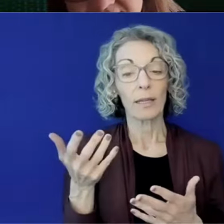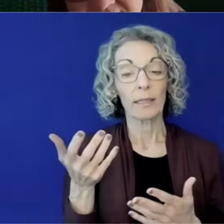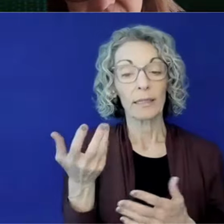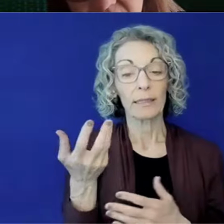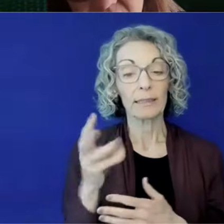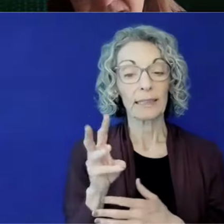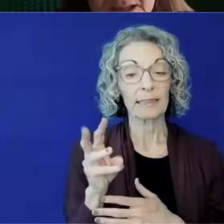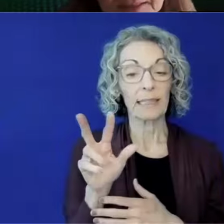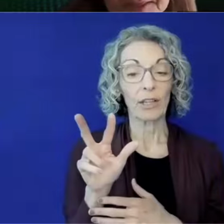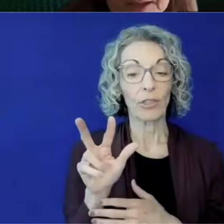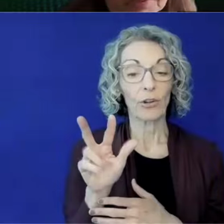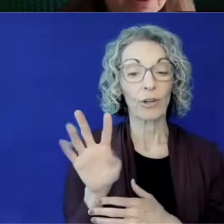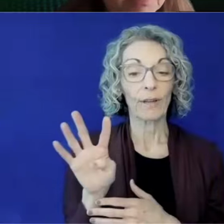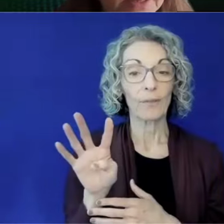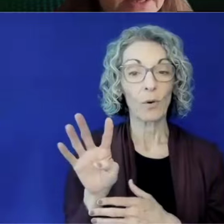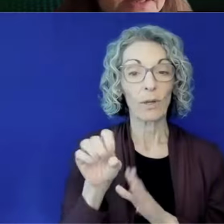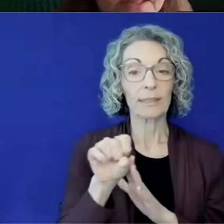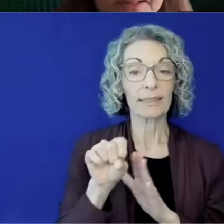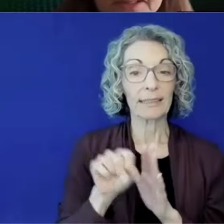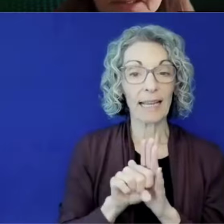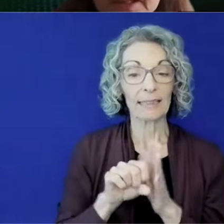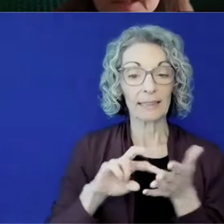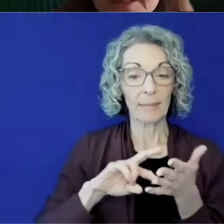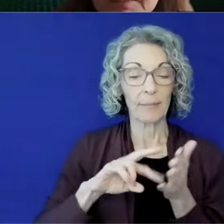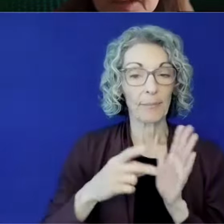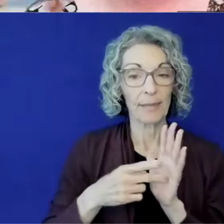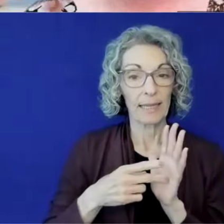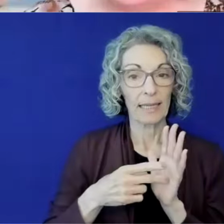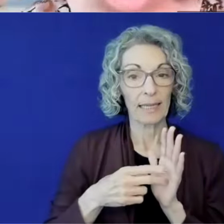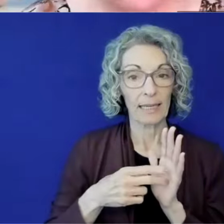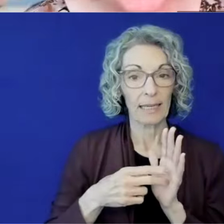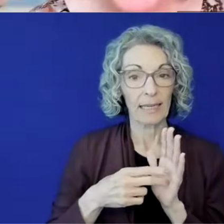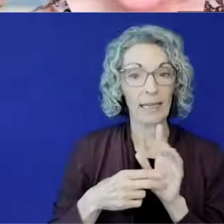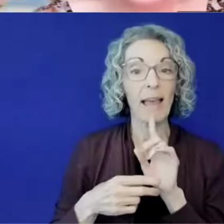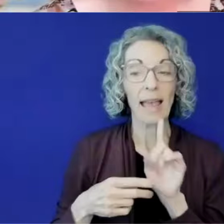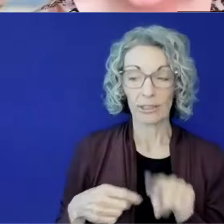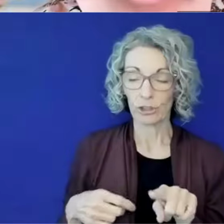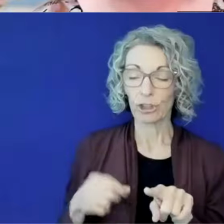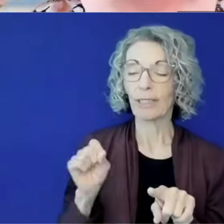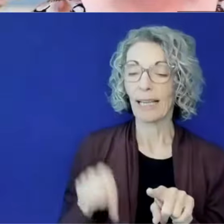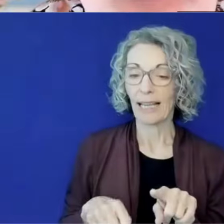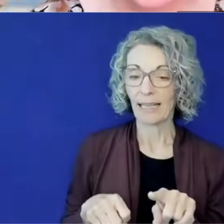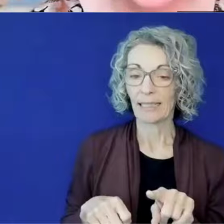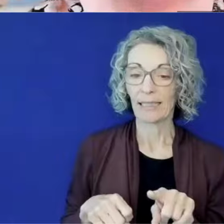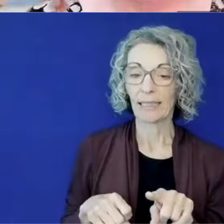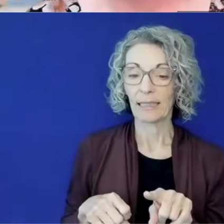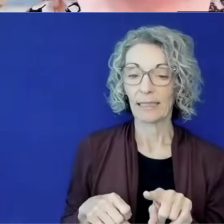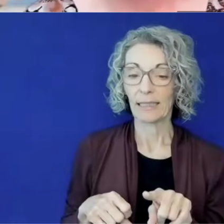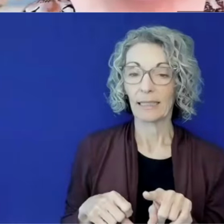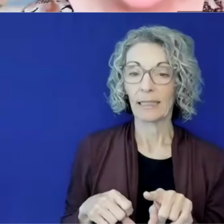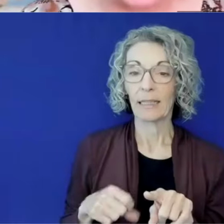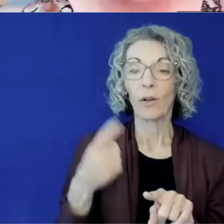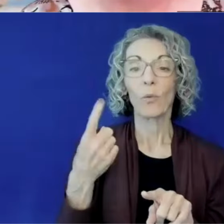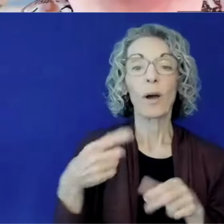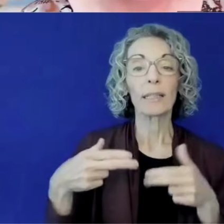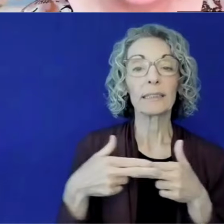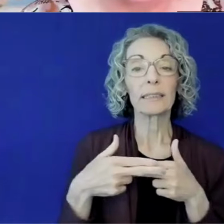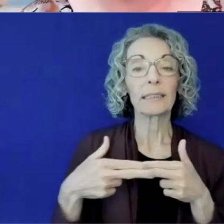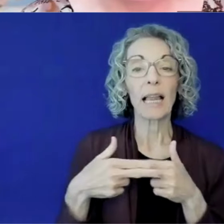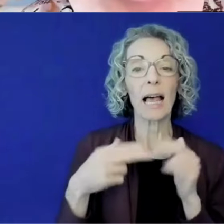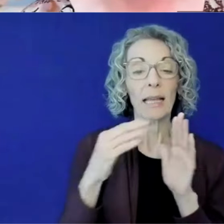1634 states mean? I think it probably is 1619. No, I can answer that one. So Okay. we had a slide where we listed the